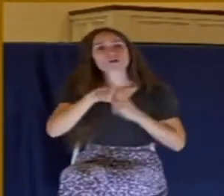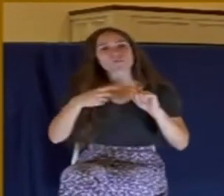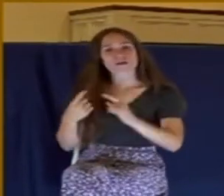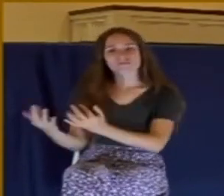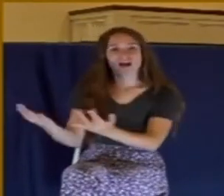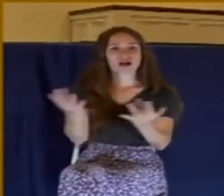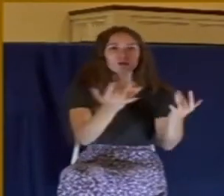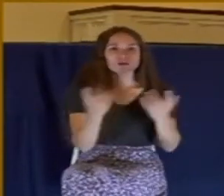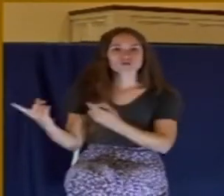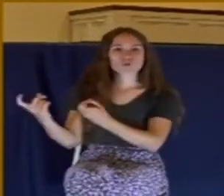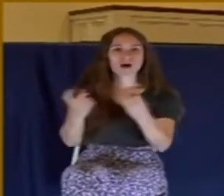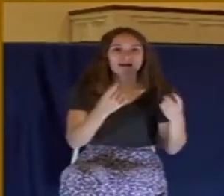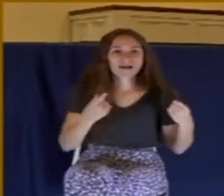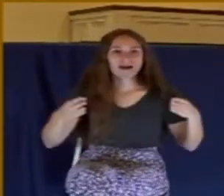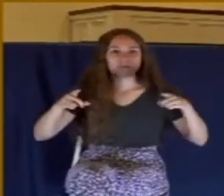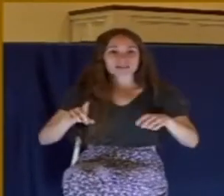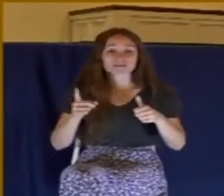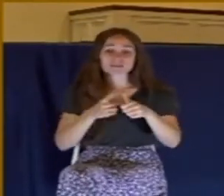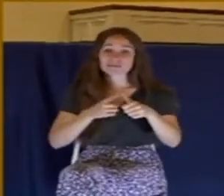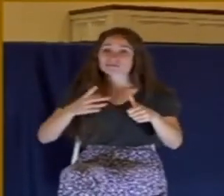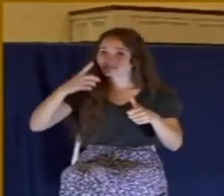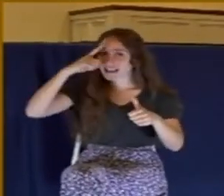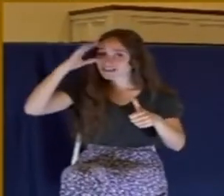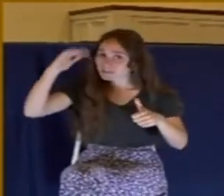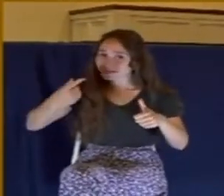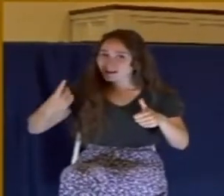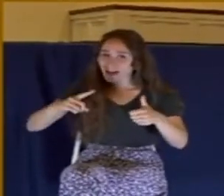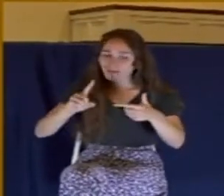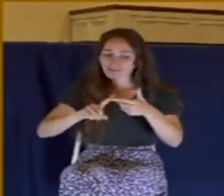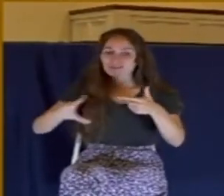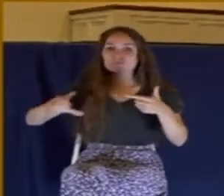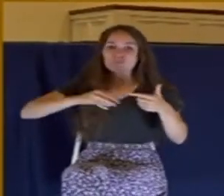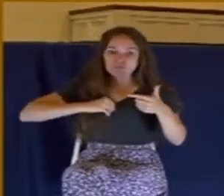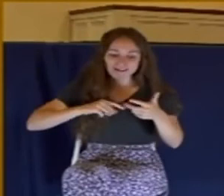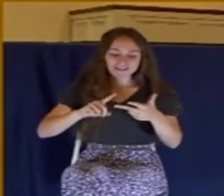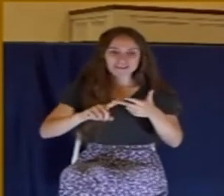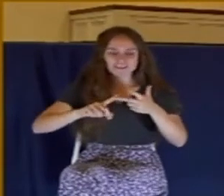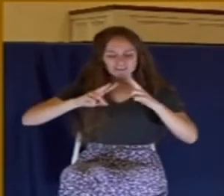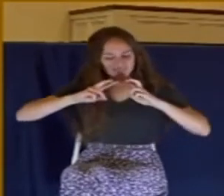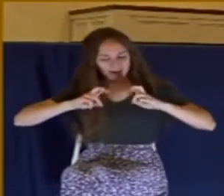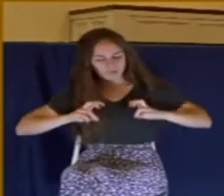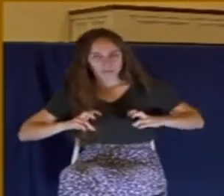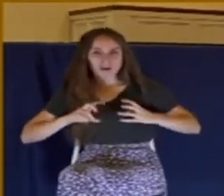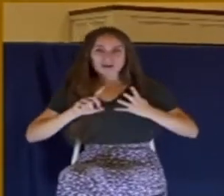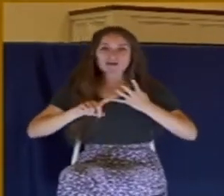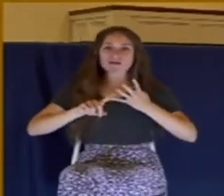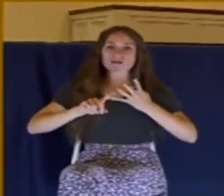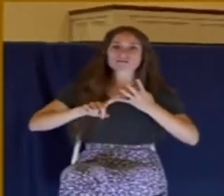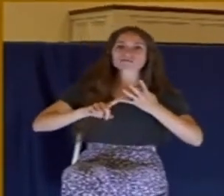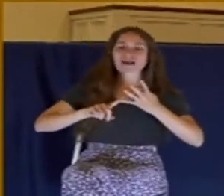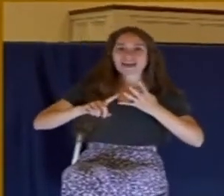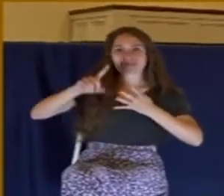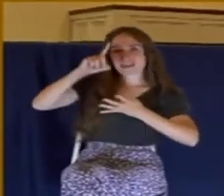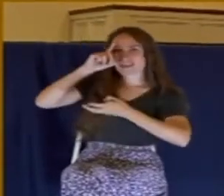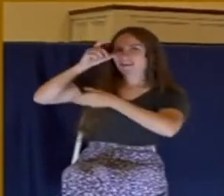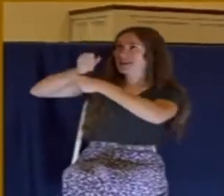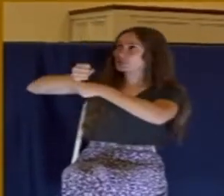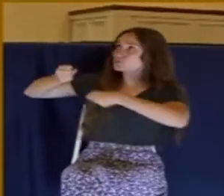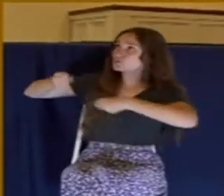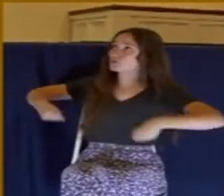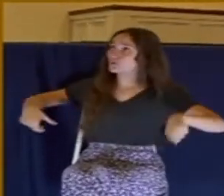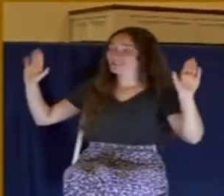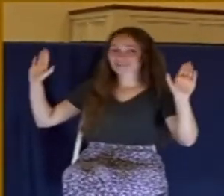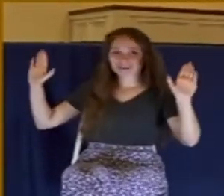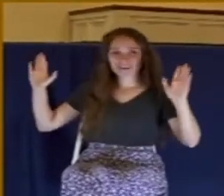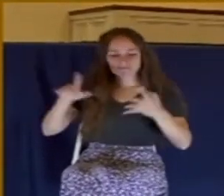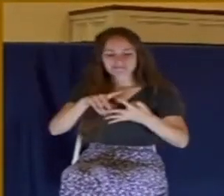it, embrace it, evaluate it, entrust it. Those are the